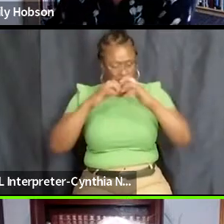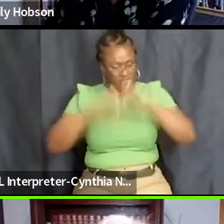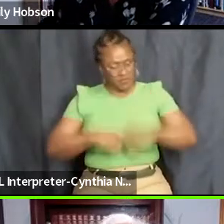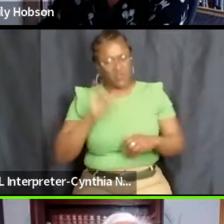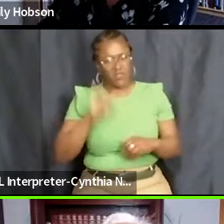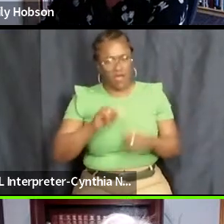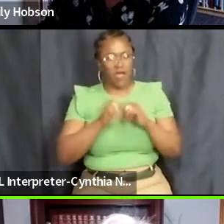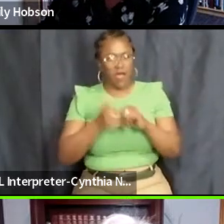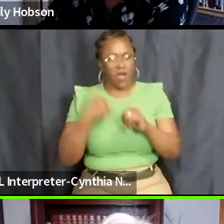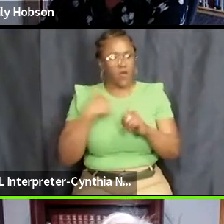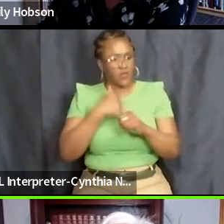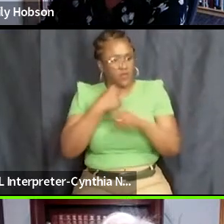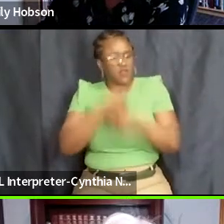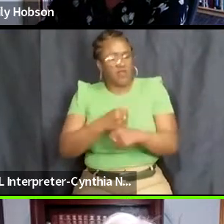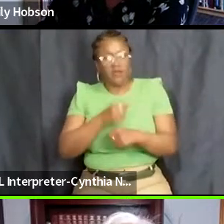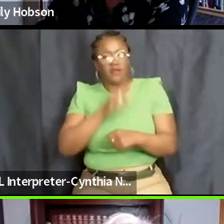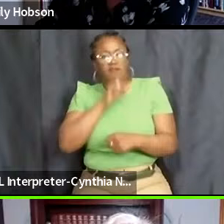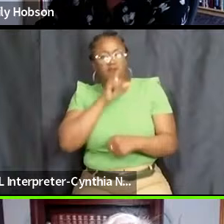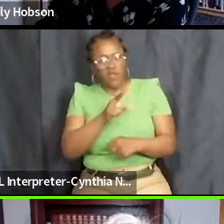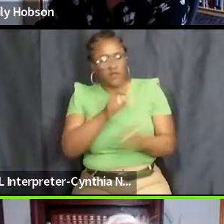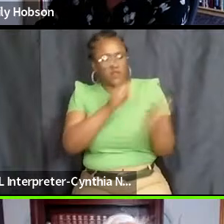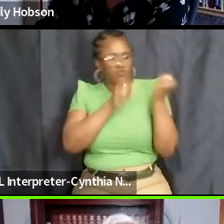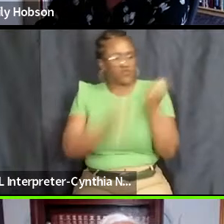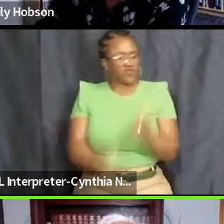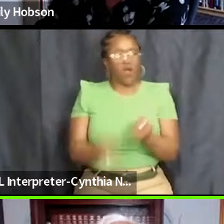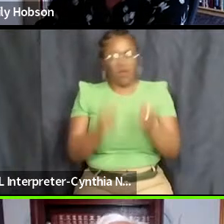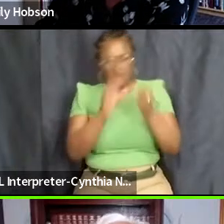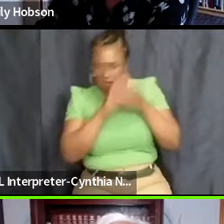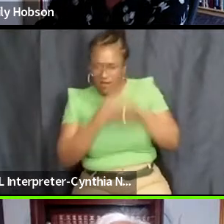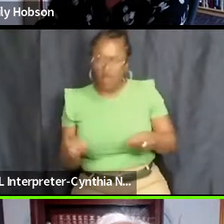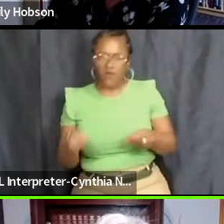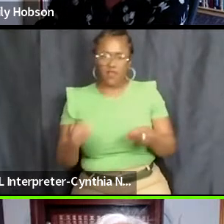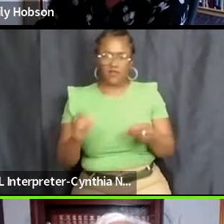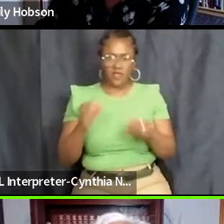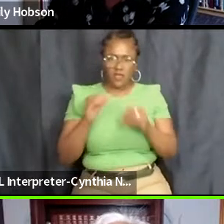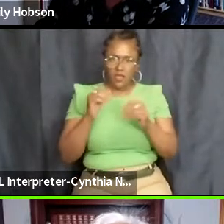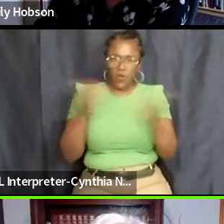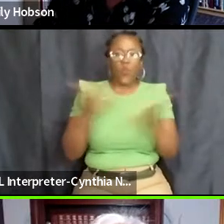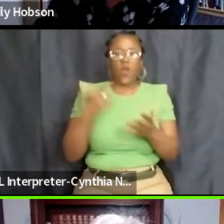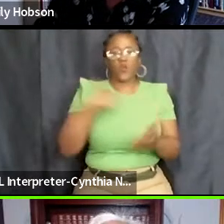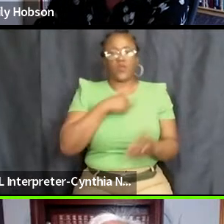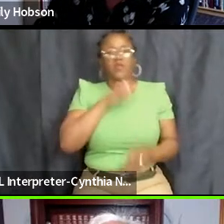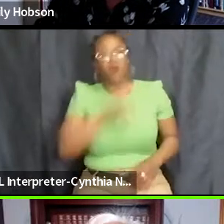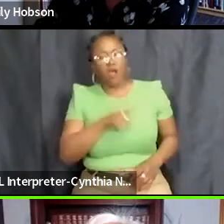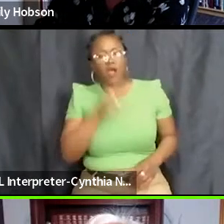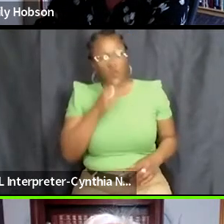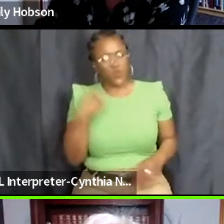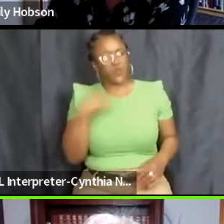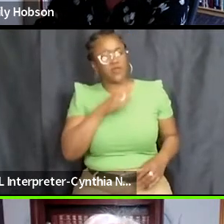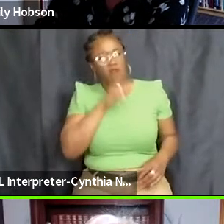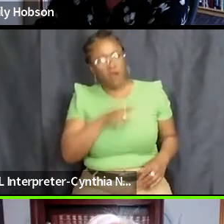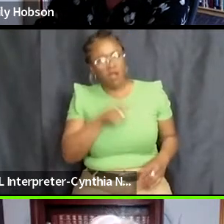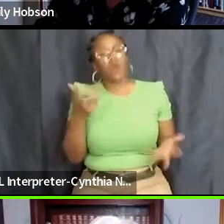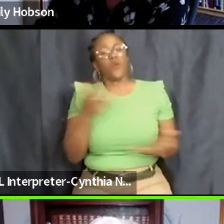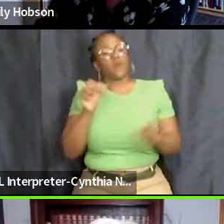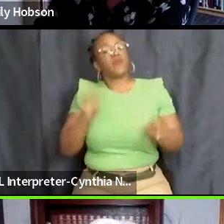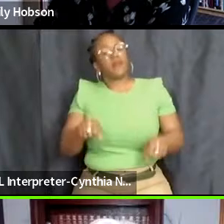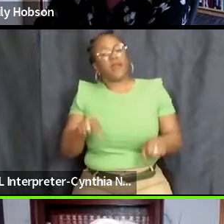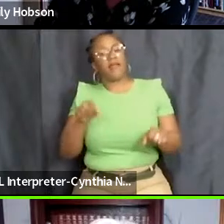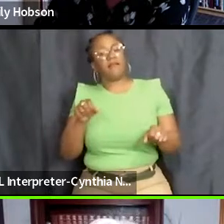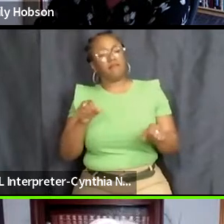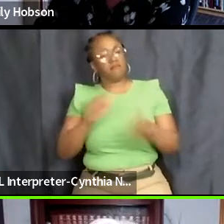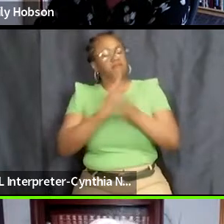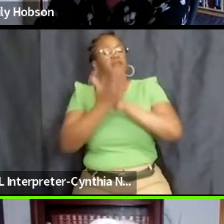by creating these very strong narratives of what we are, who we are, and what we can be, and